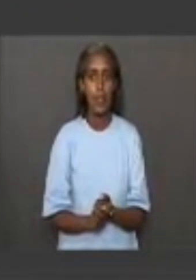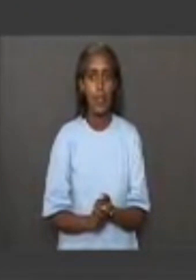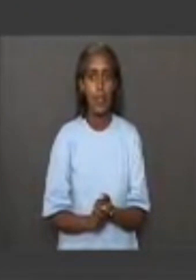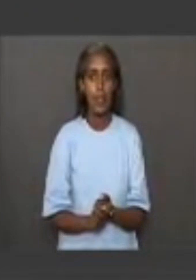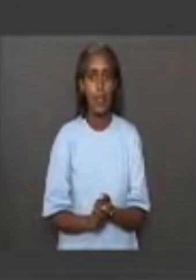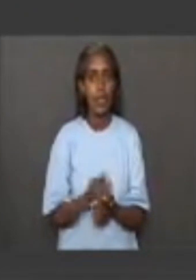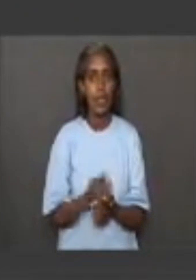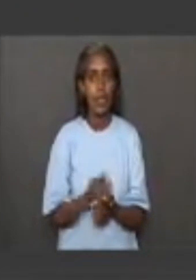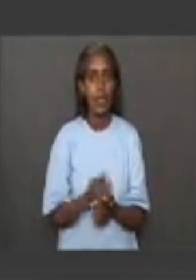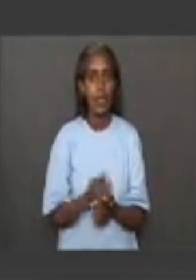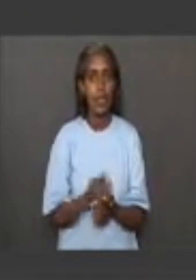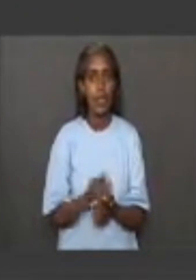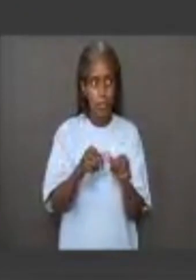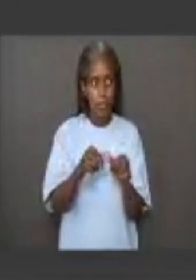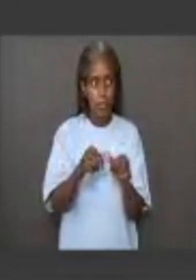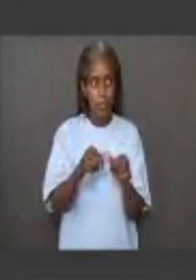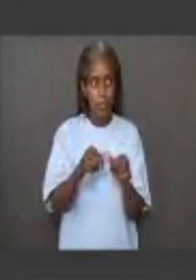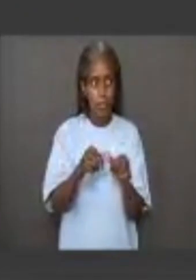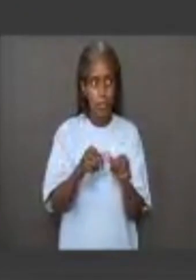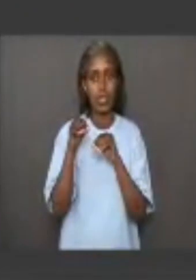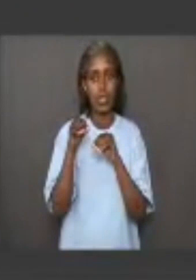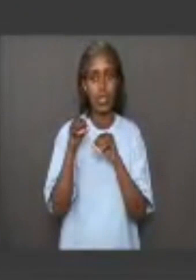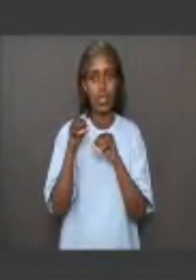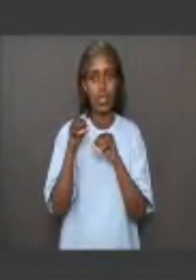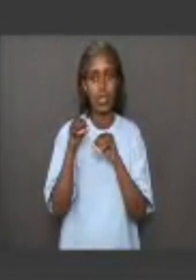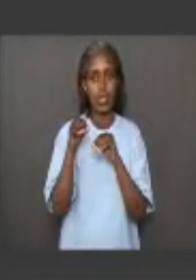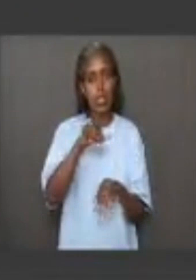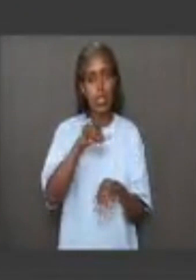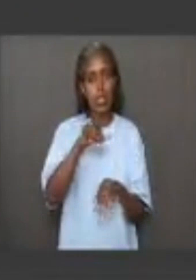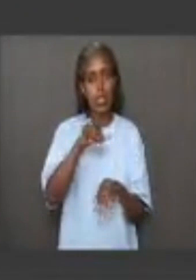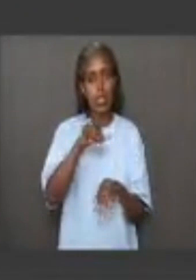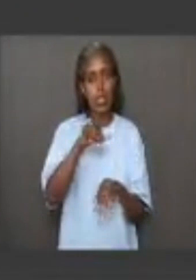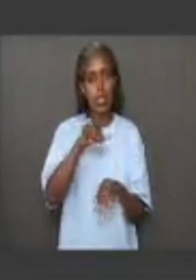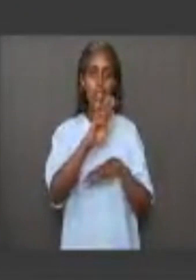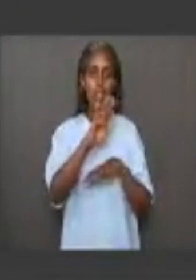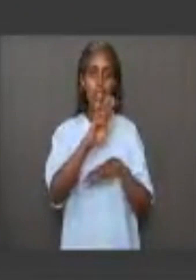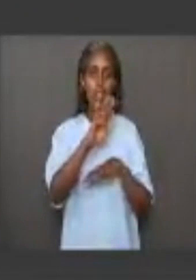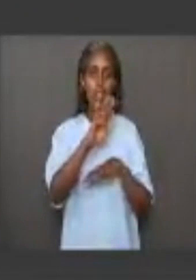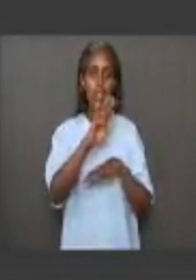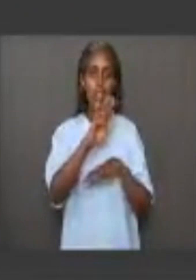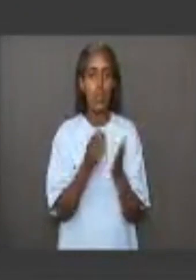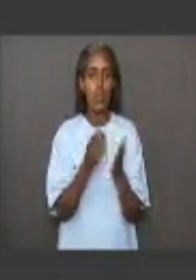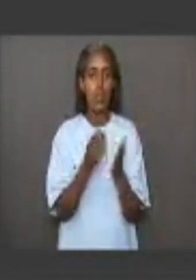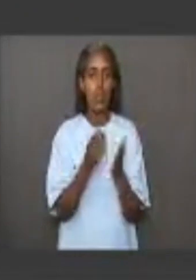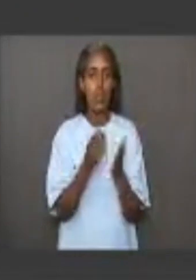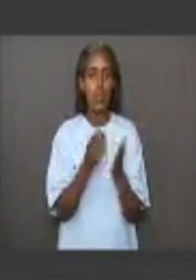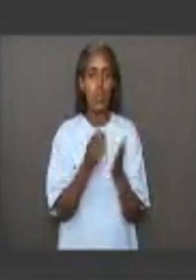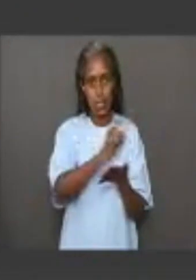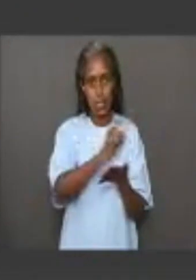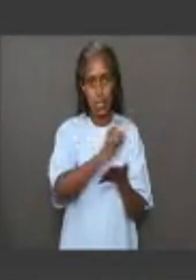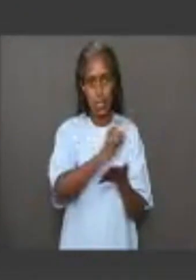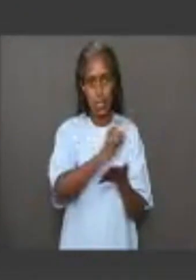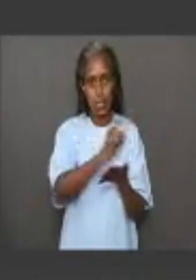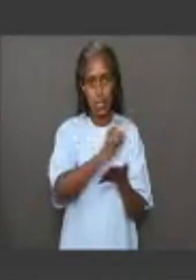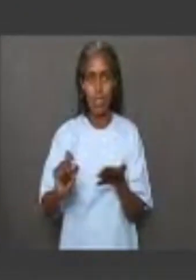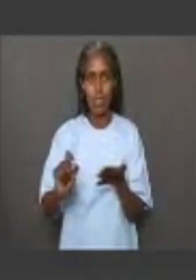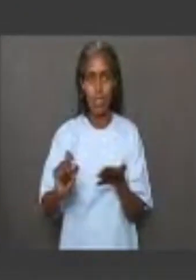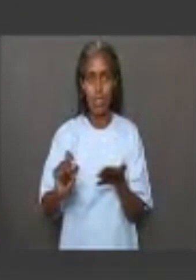Remember, students, that any whole number can be written with a